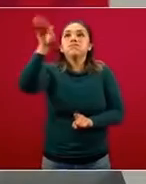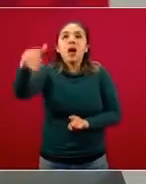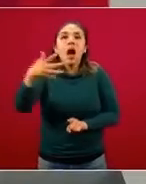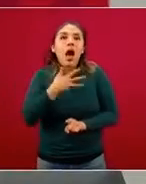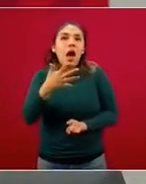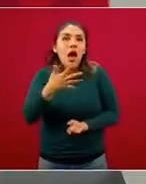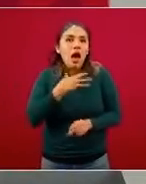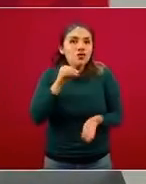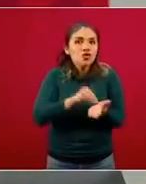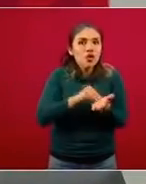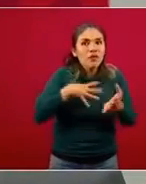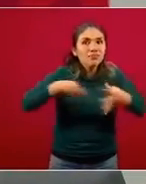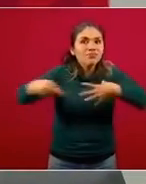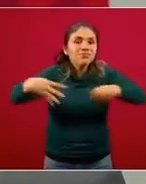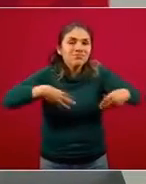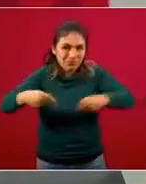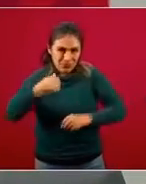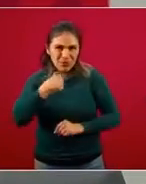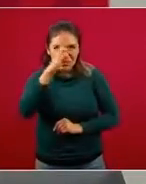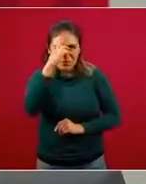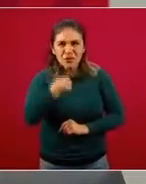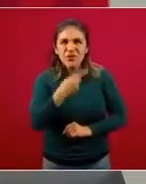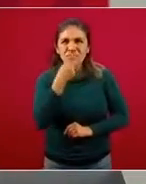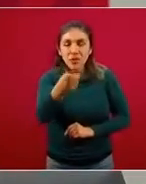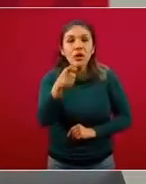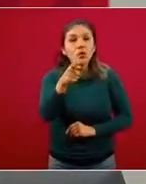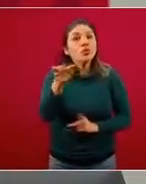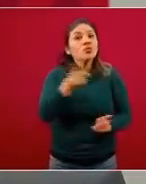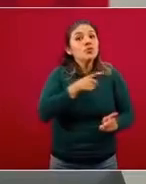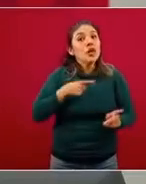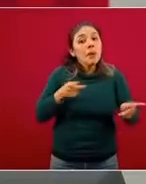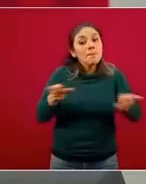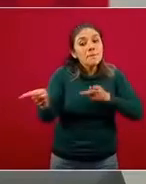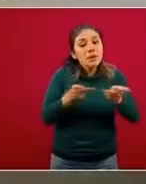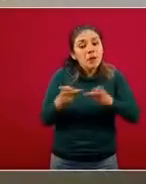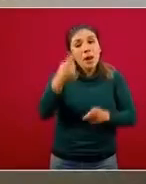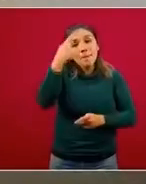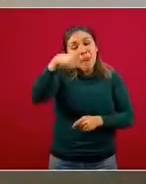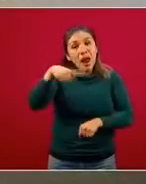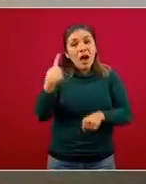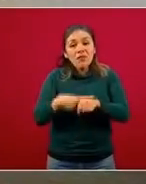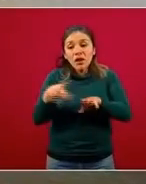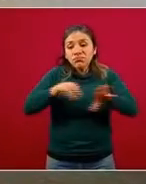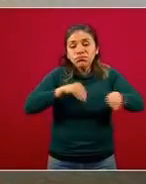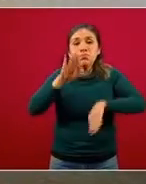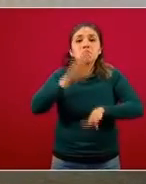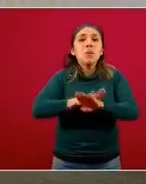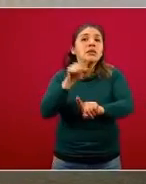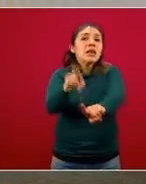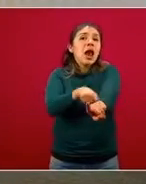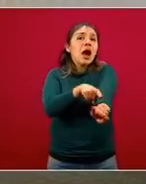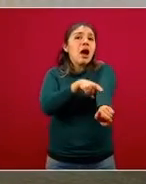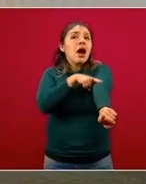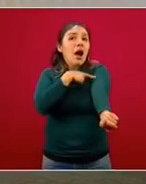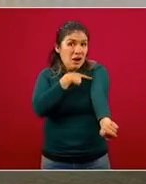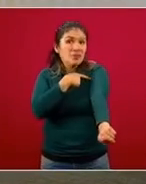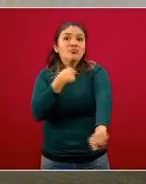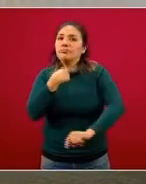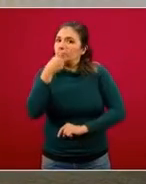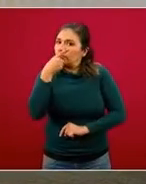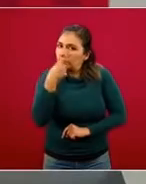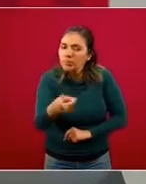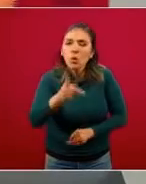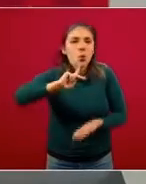be staggered in an ascending manner. We had to say we have to prepare for a